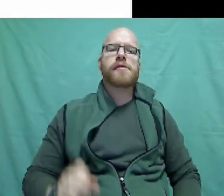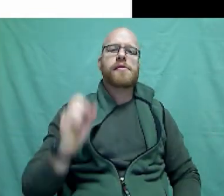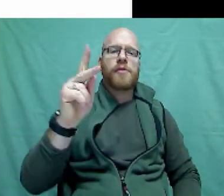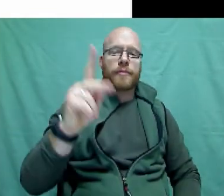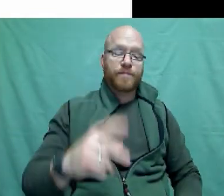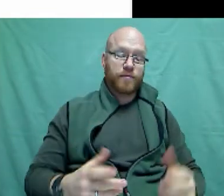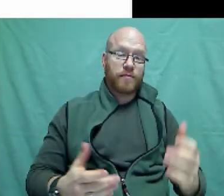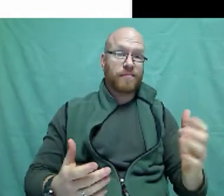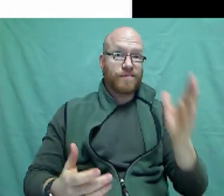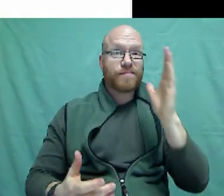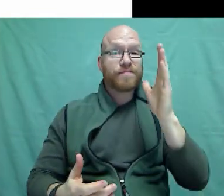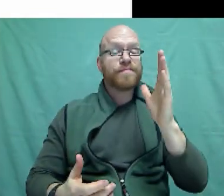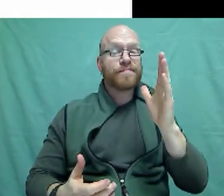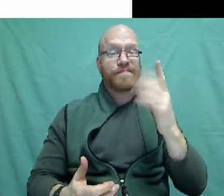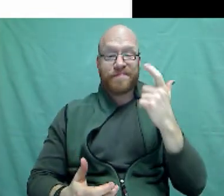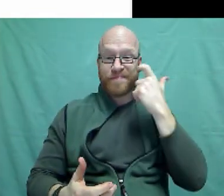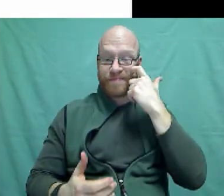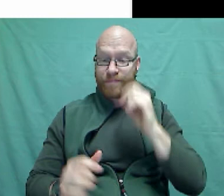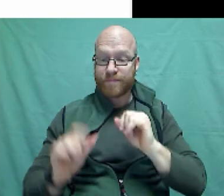this store has of each.